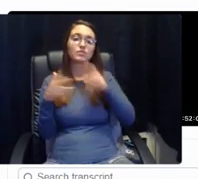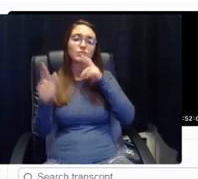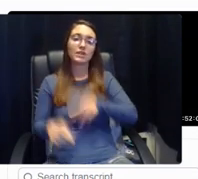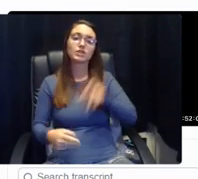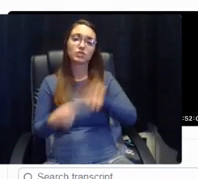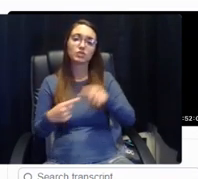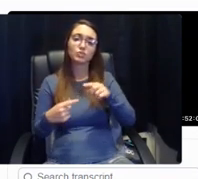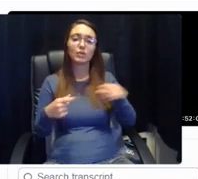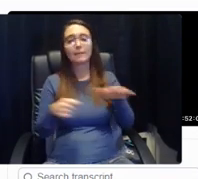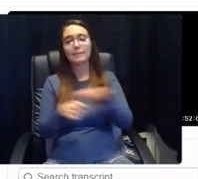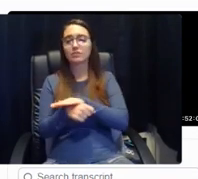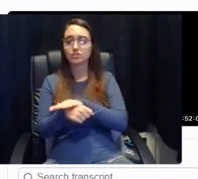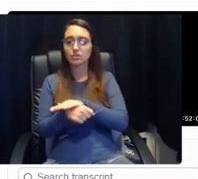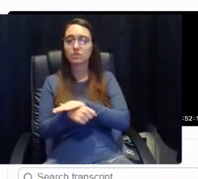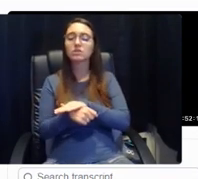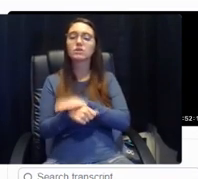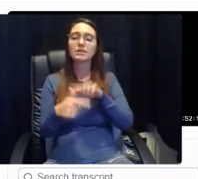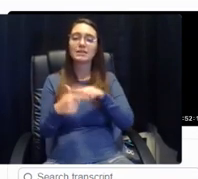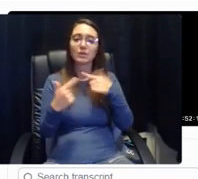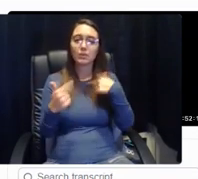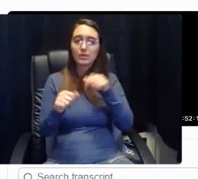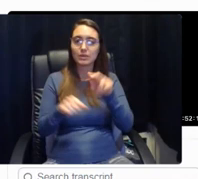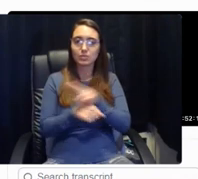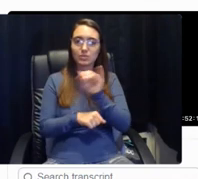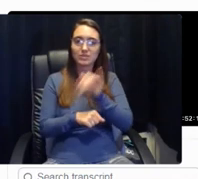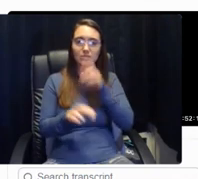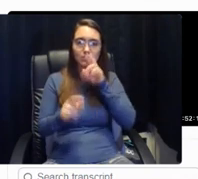use that reaction to do our